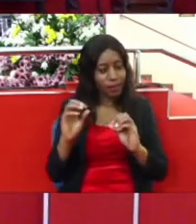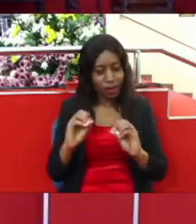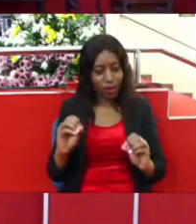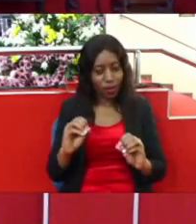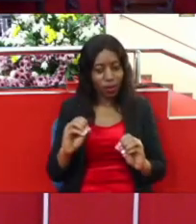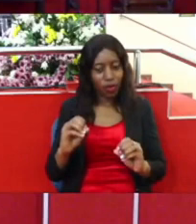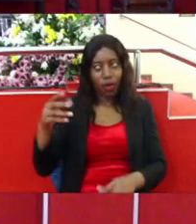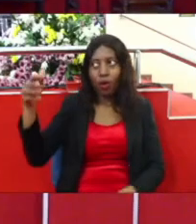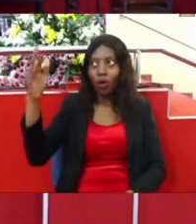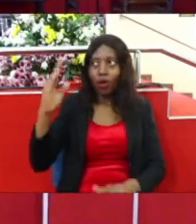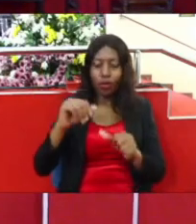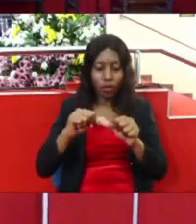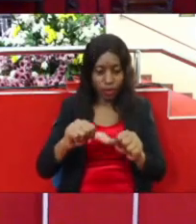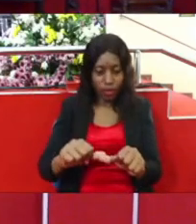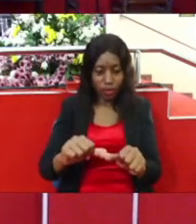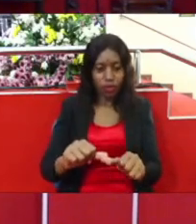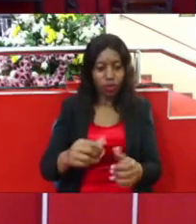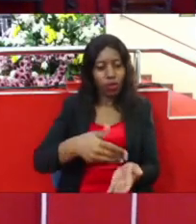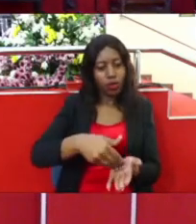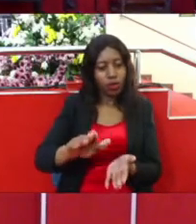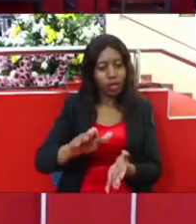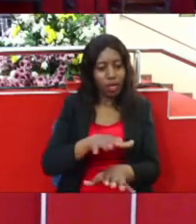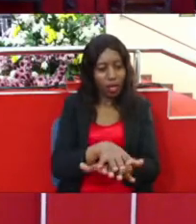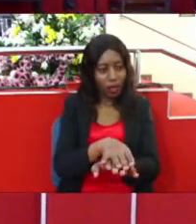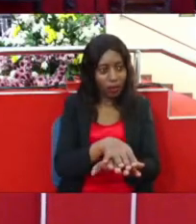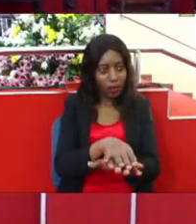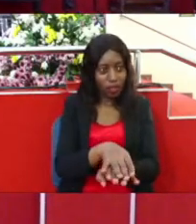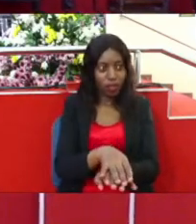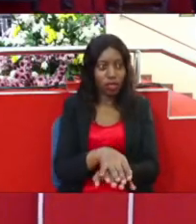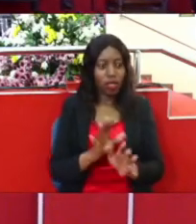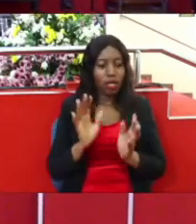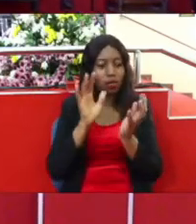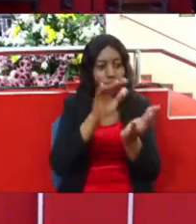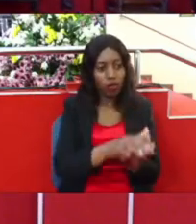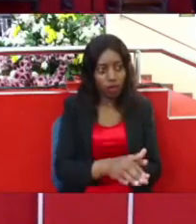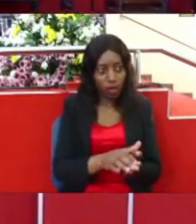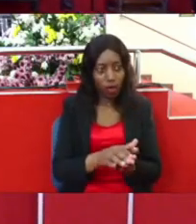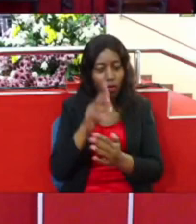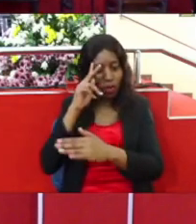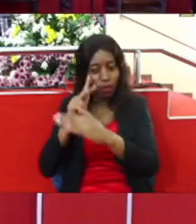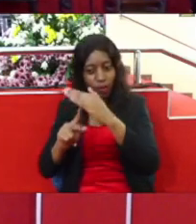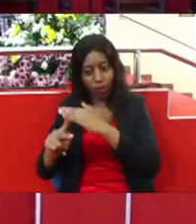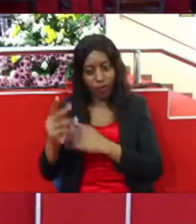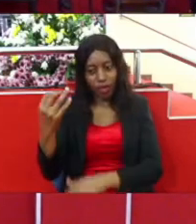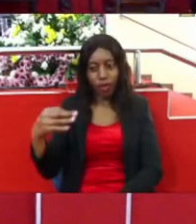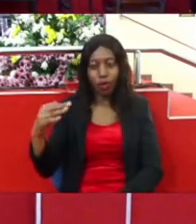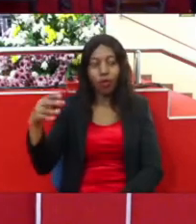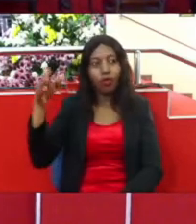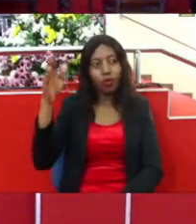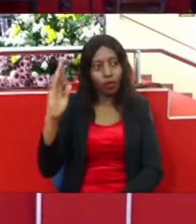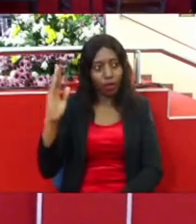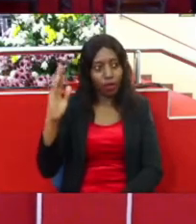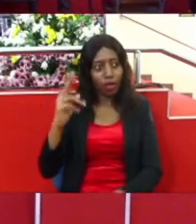Anaamuru samaki mkubwa. To come and swallow this prophet of God. Aje ameze huyu nabii wa Mungu. And so the fish